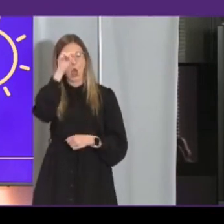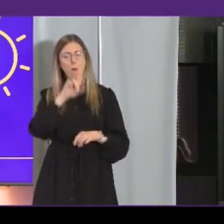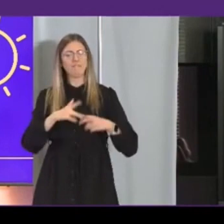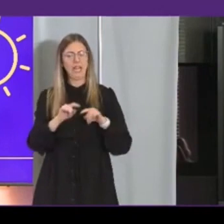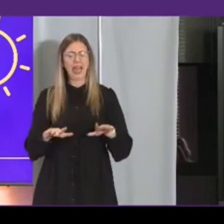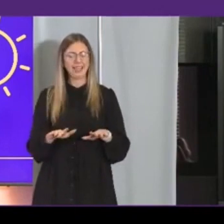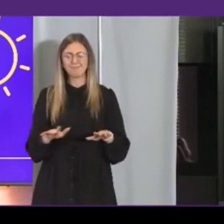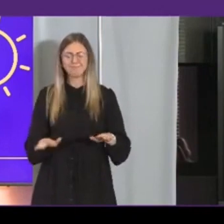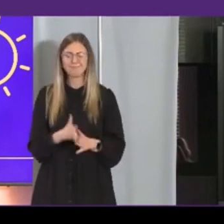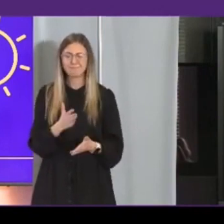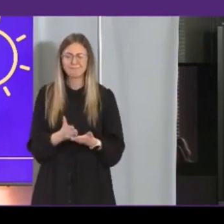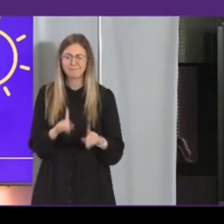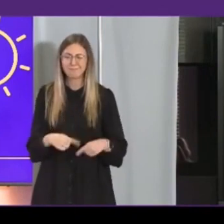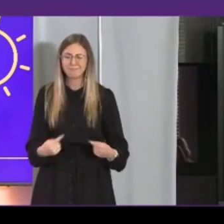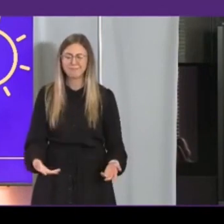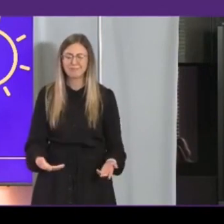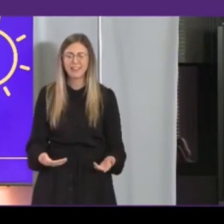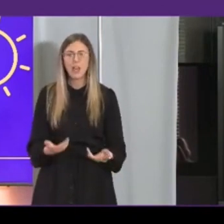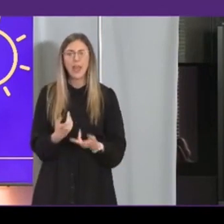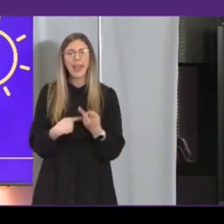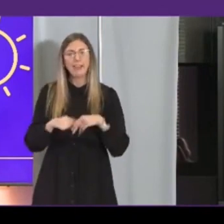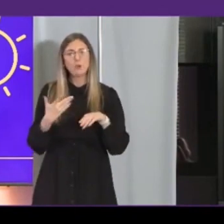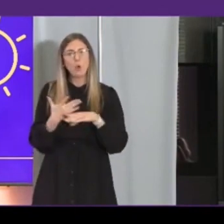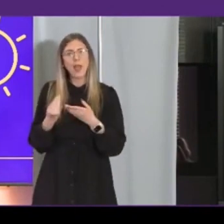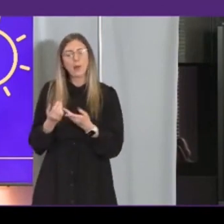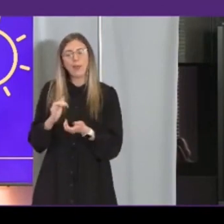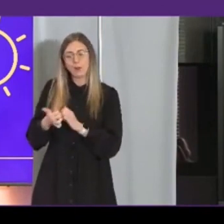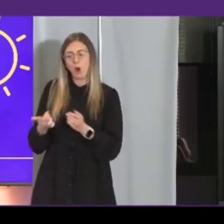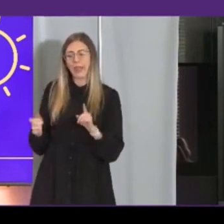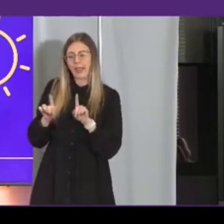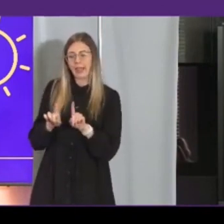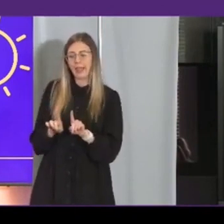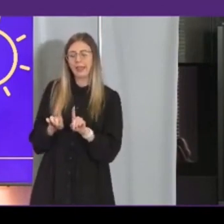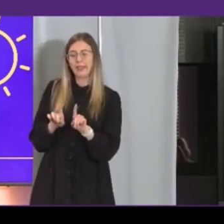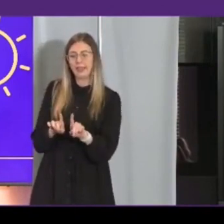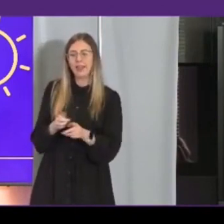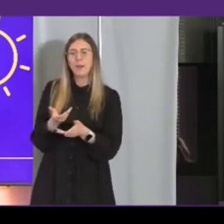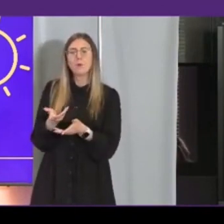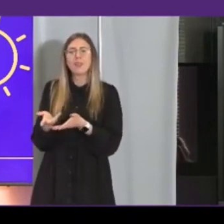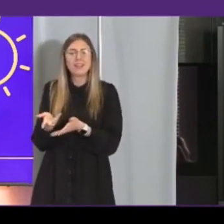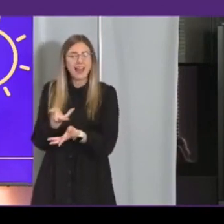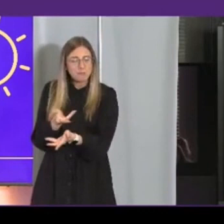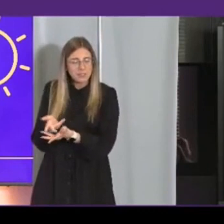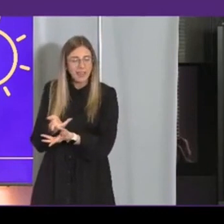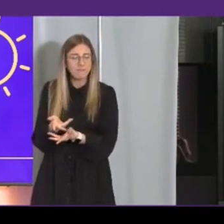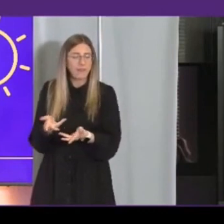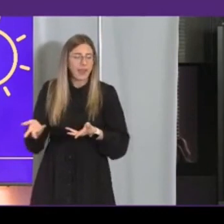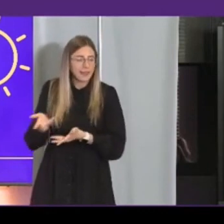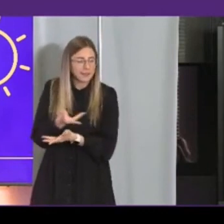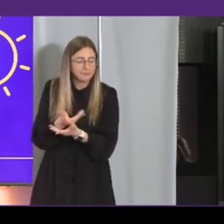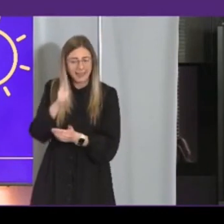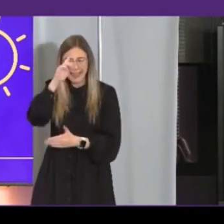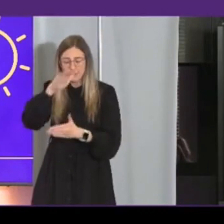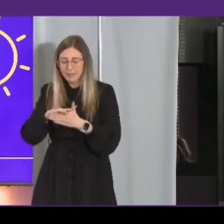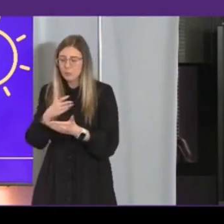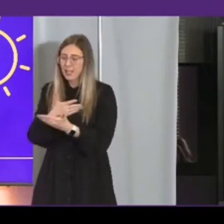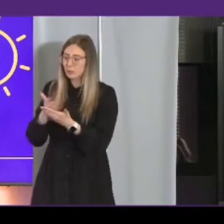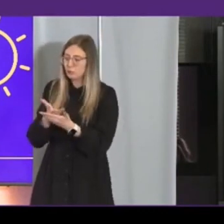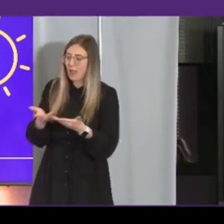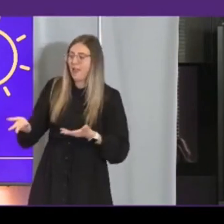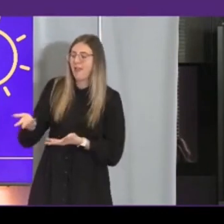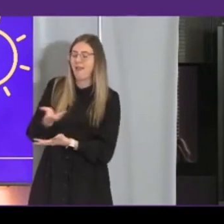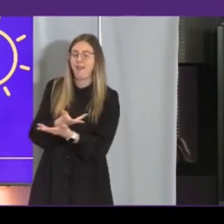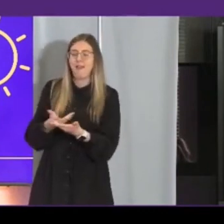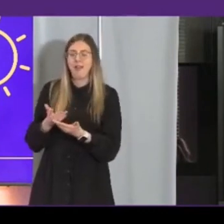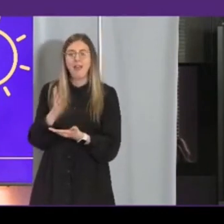walk alongside someone with a disability almost, and I think it's that storytelling that goes along in the narrative that's really important as part of